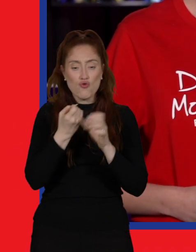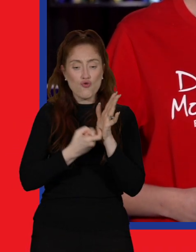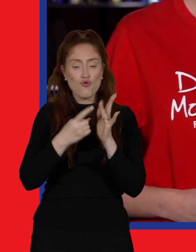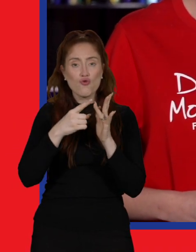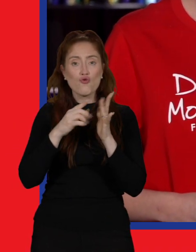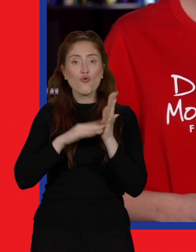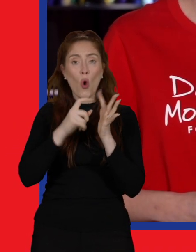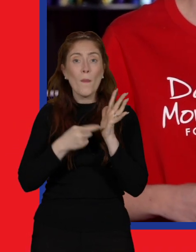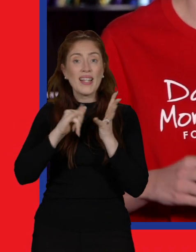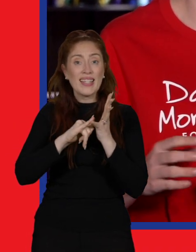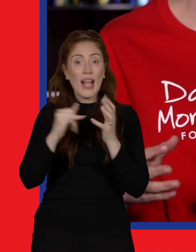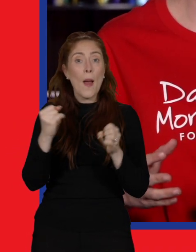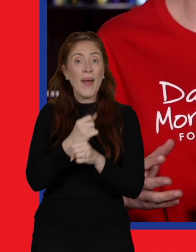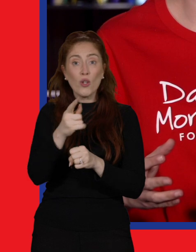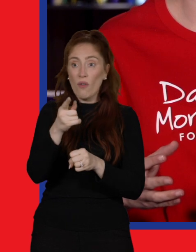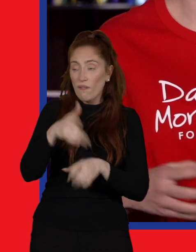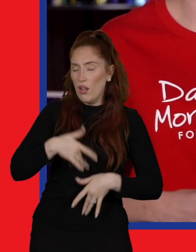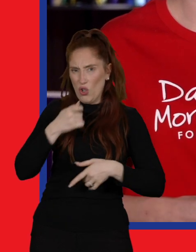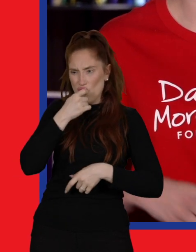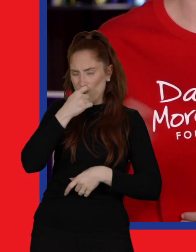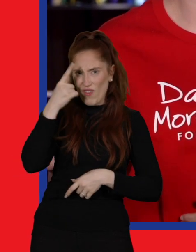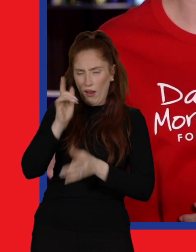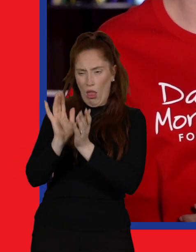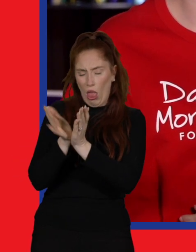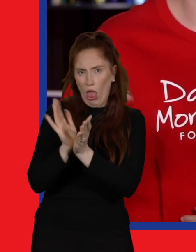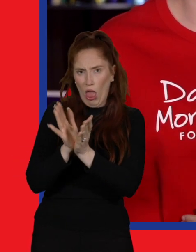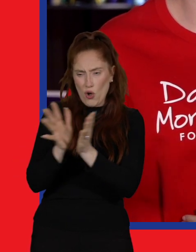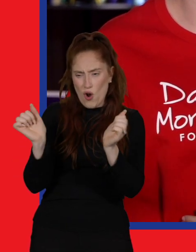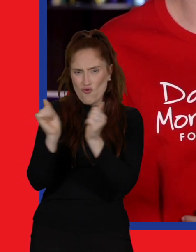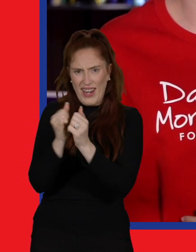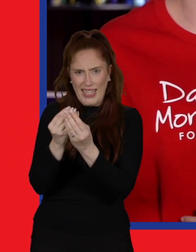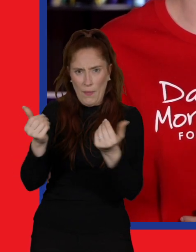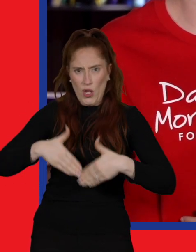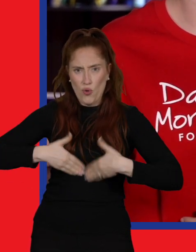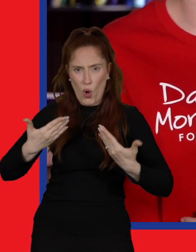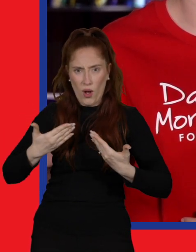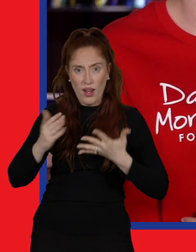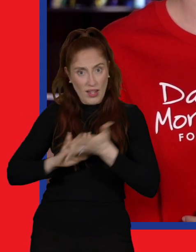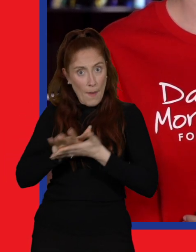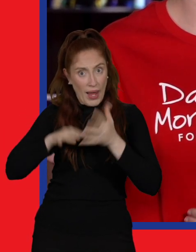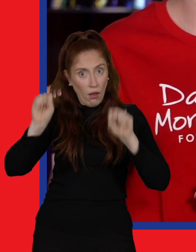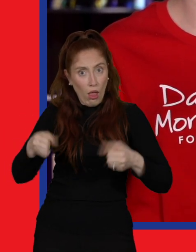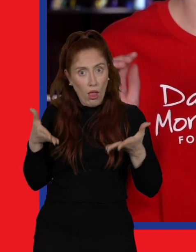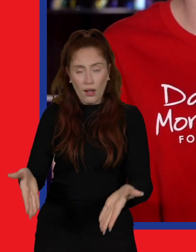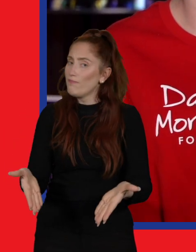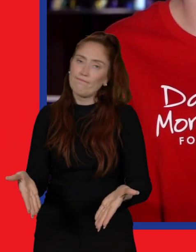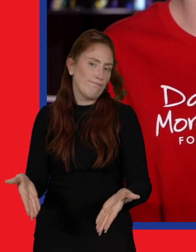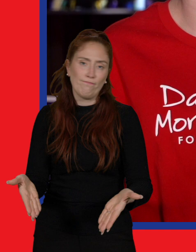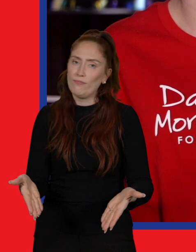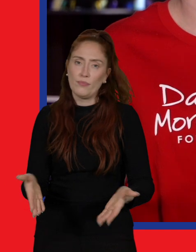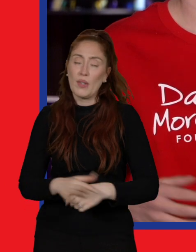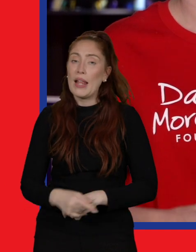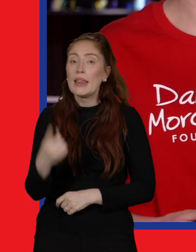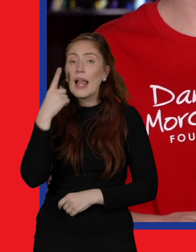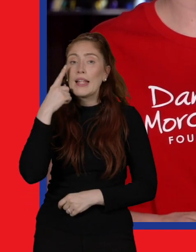to. Groomers may make you think you have given consent by tricking or coercing you into agreeing to something. This is not